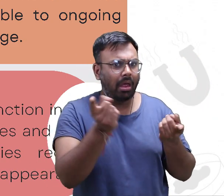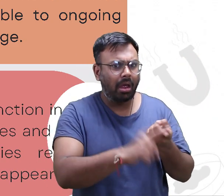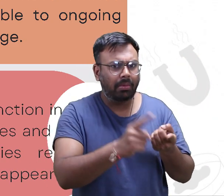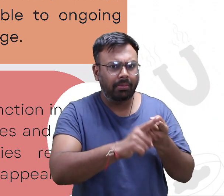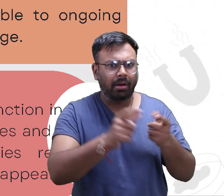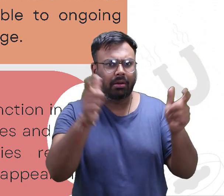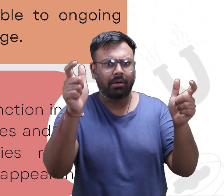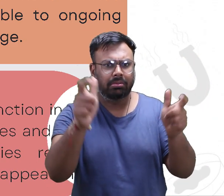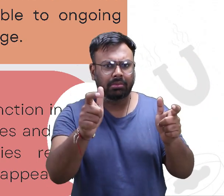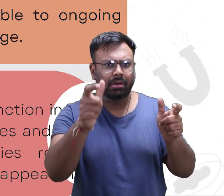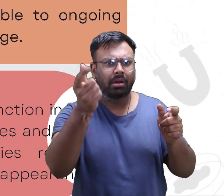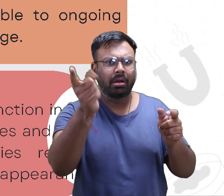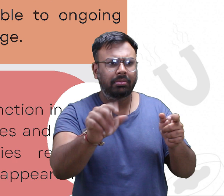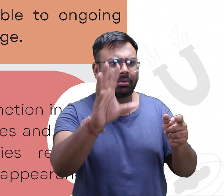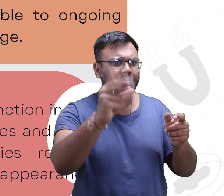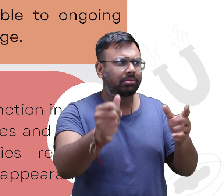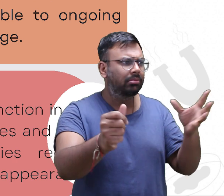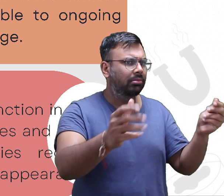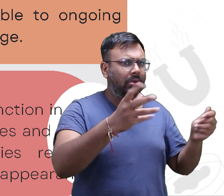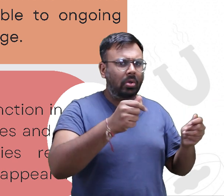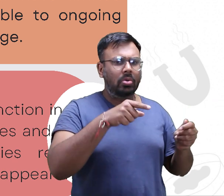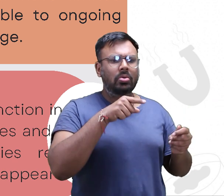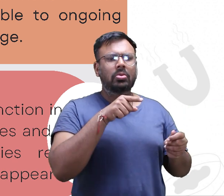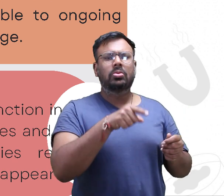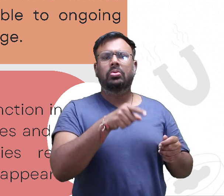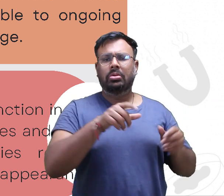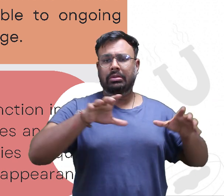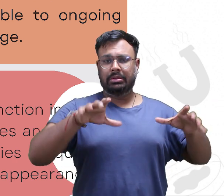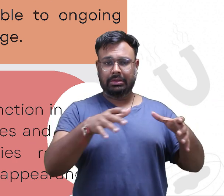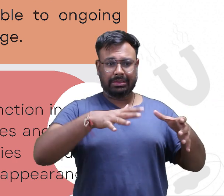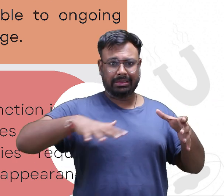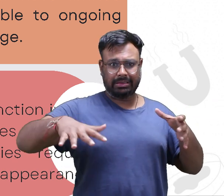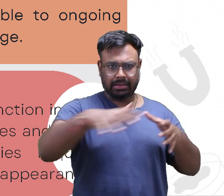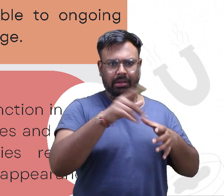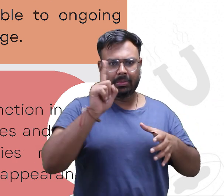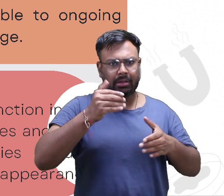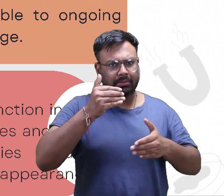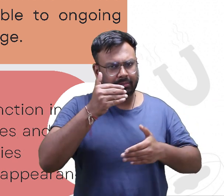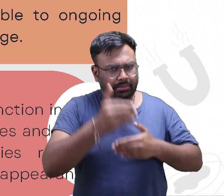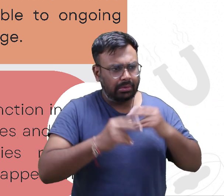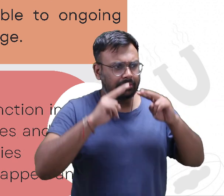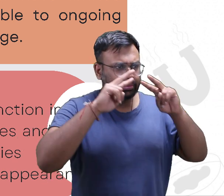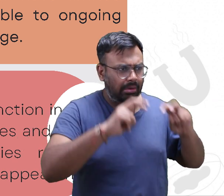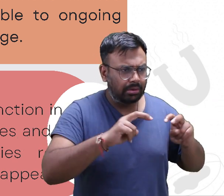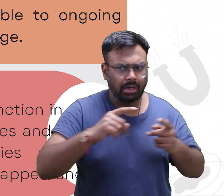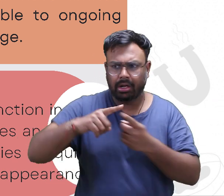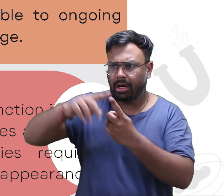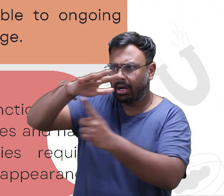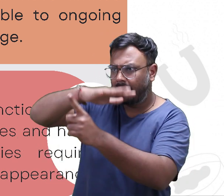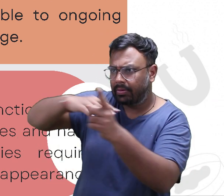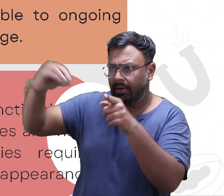have experienced significant population declines or have limited ranges.